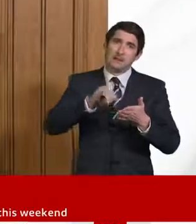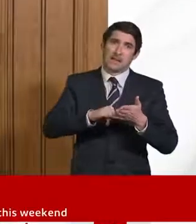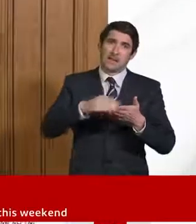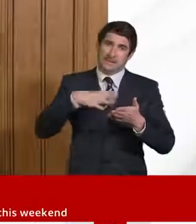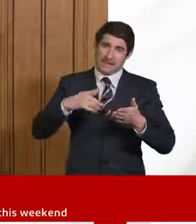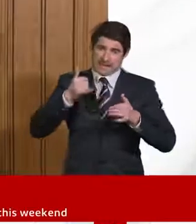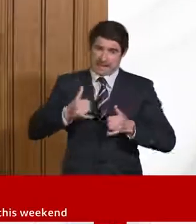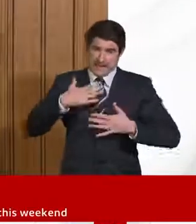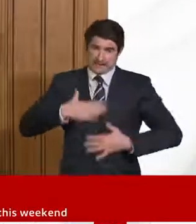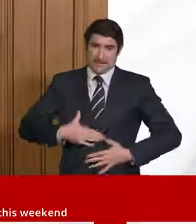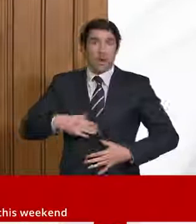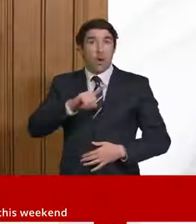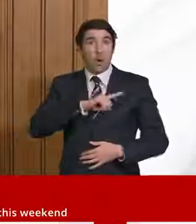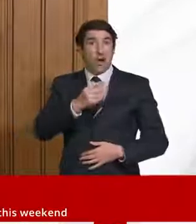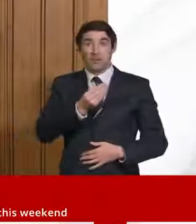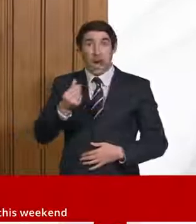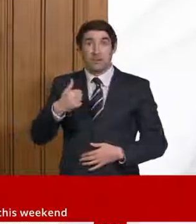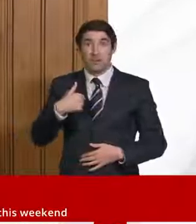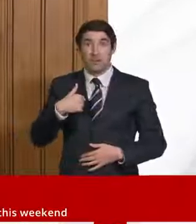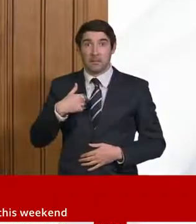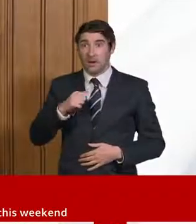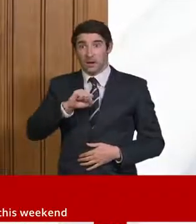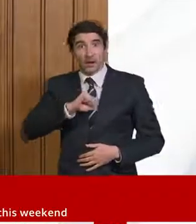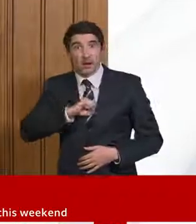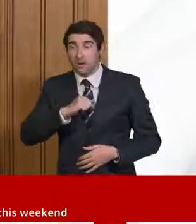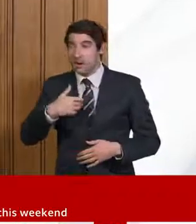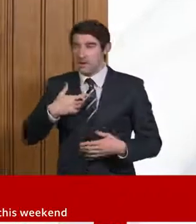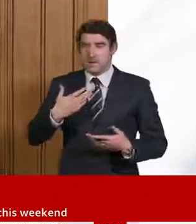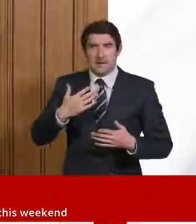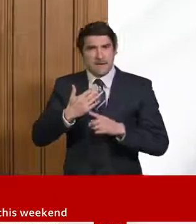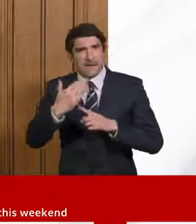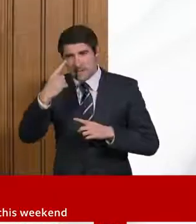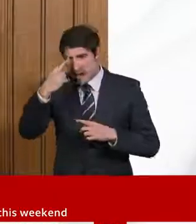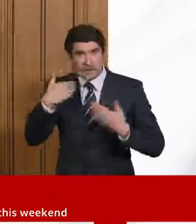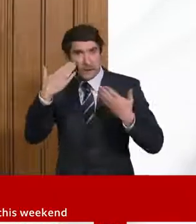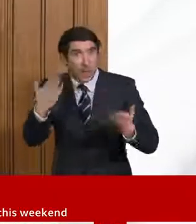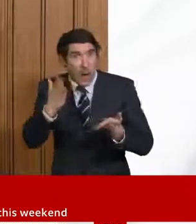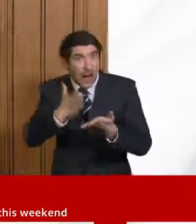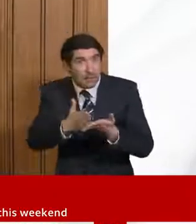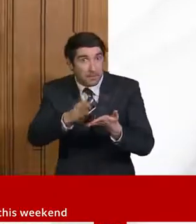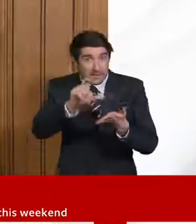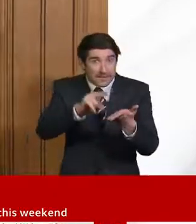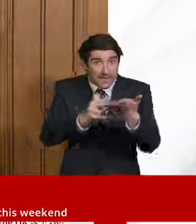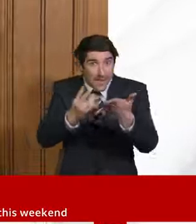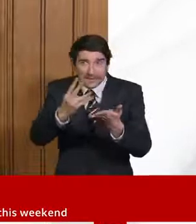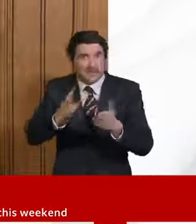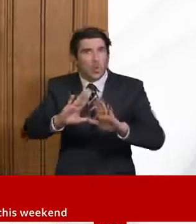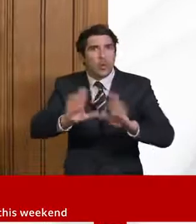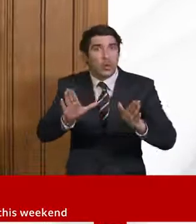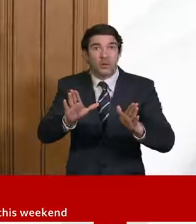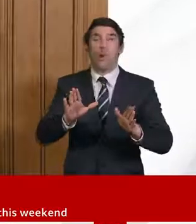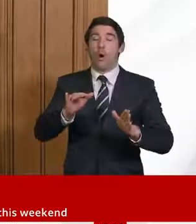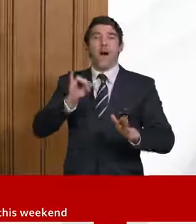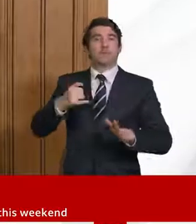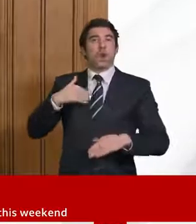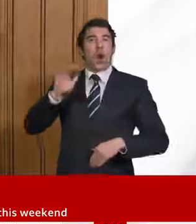because they have symptoms or are in household quarantine because one of their household has symptoms, they may not have this virus. It's